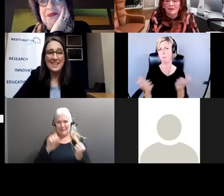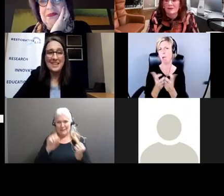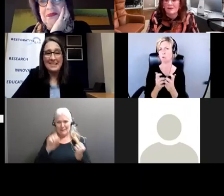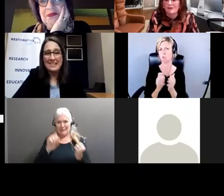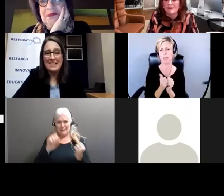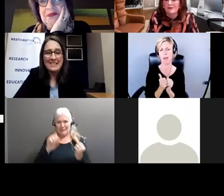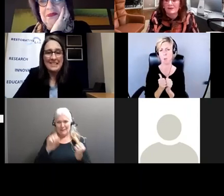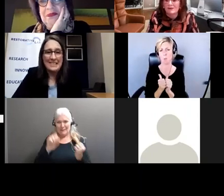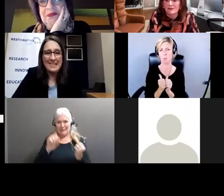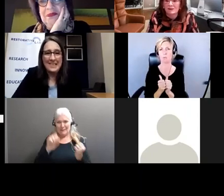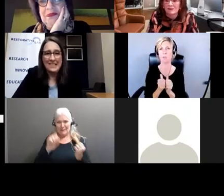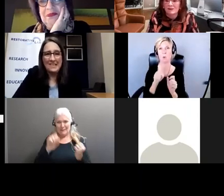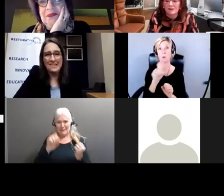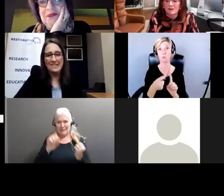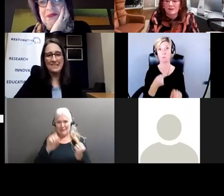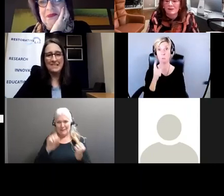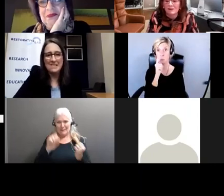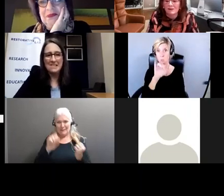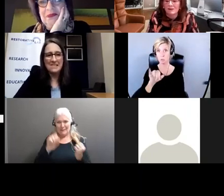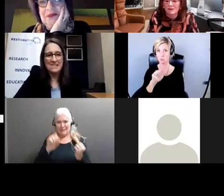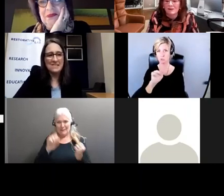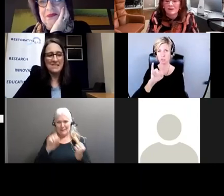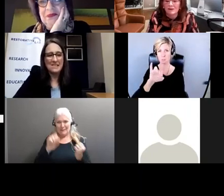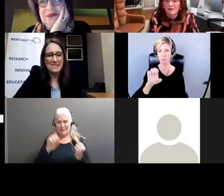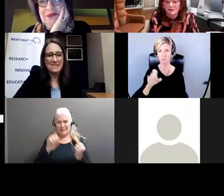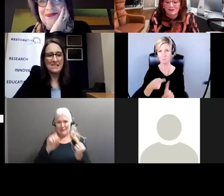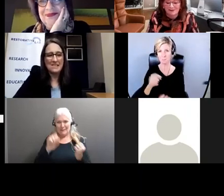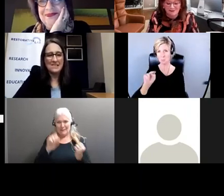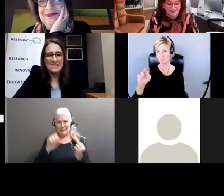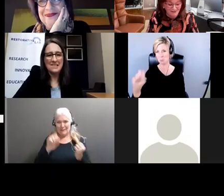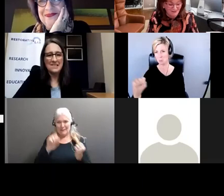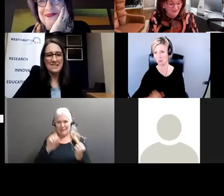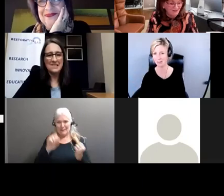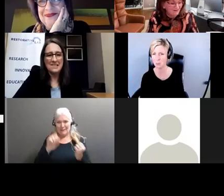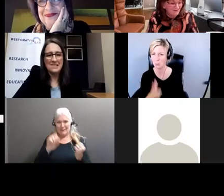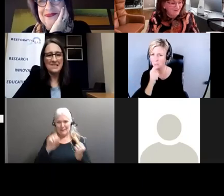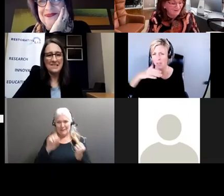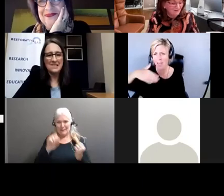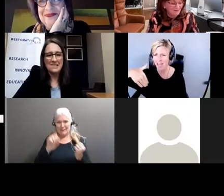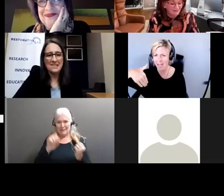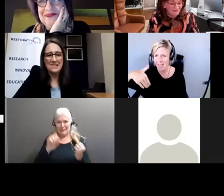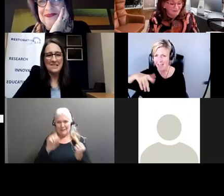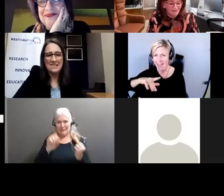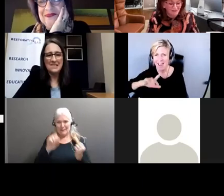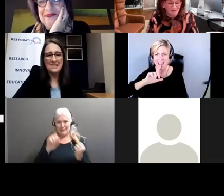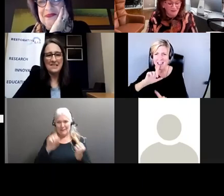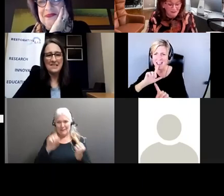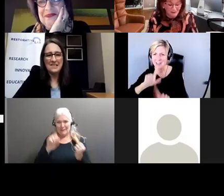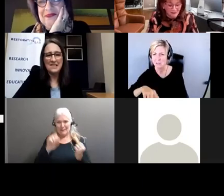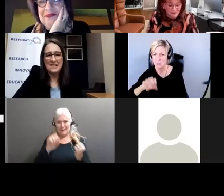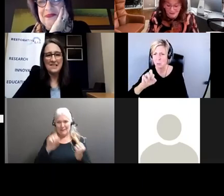Let's see, who haven't I heard for a little while, or who has knowledge of this?